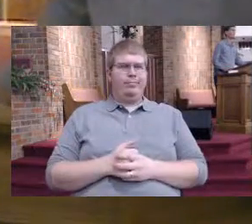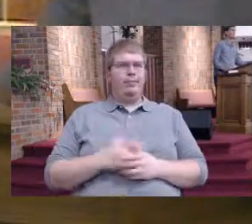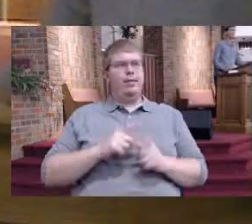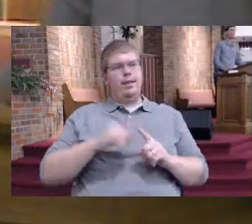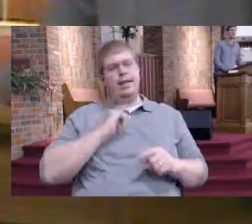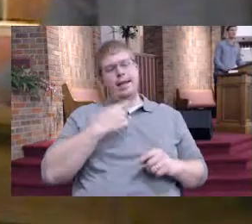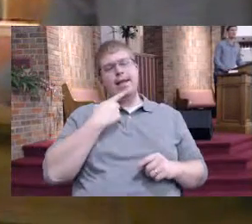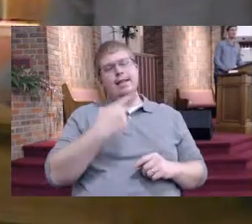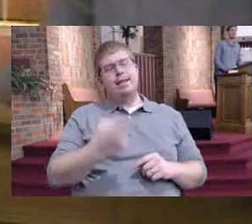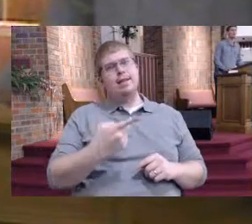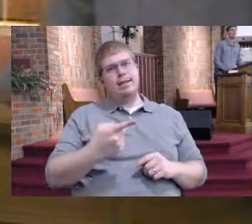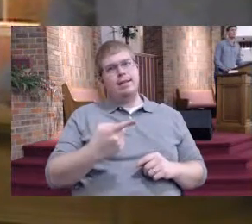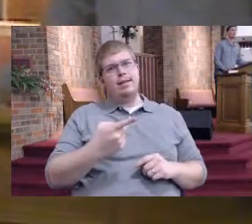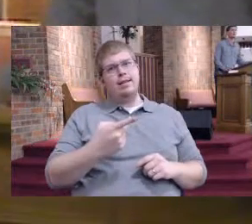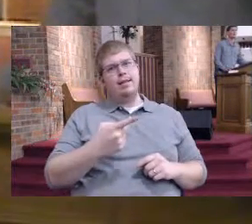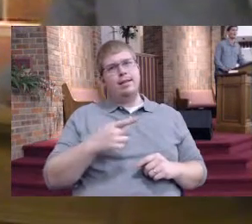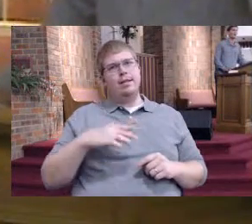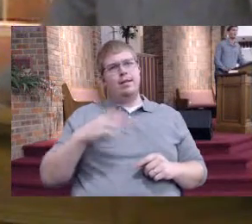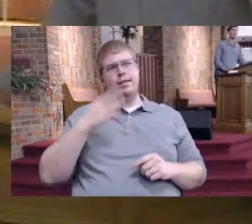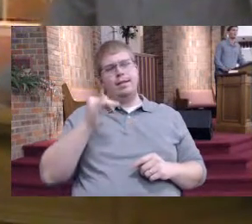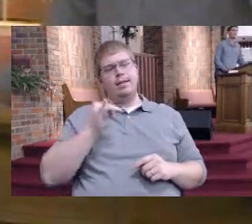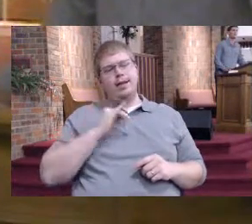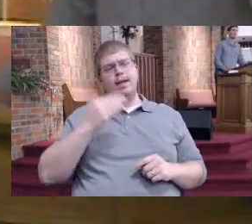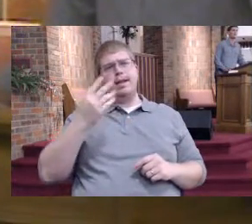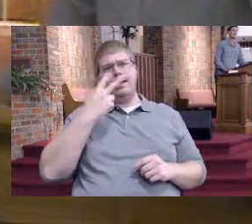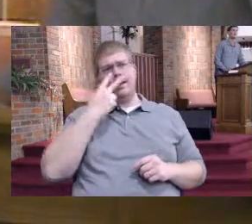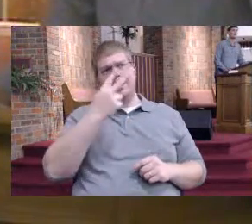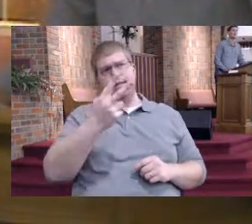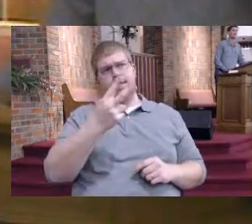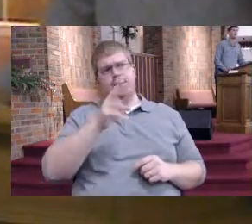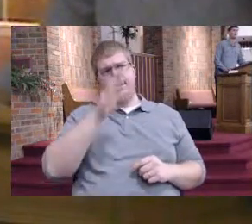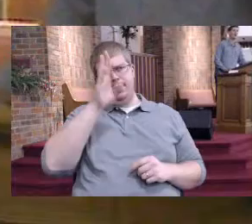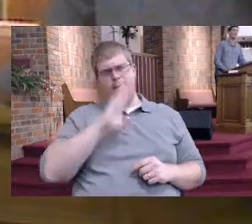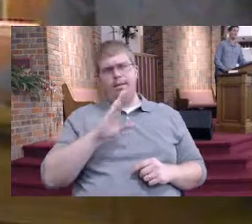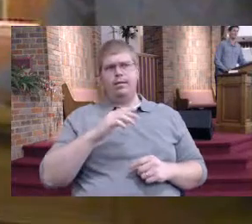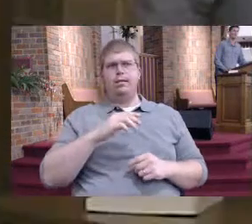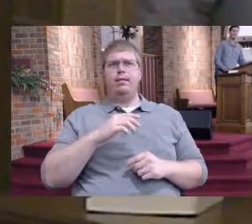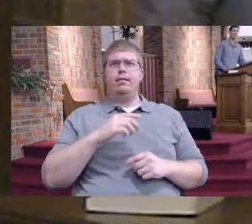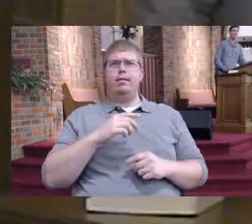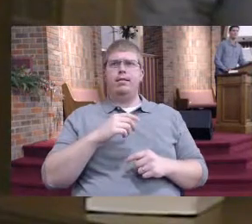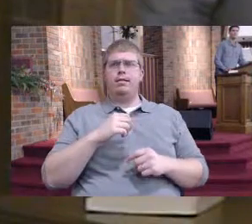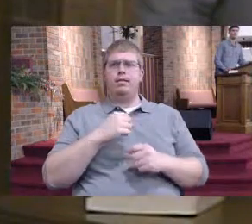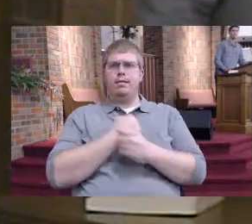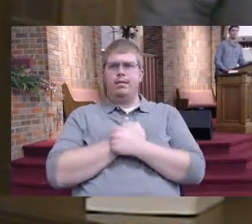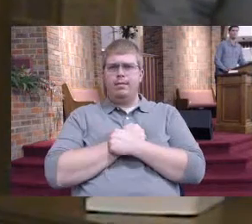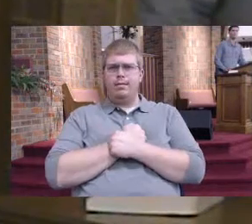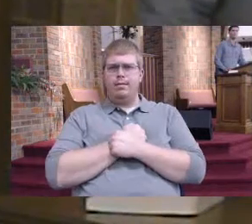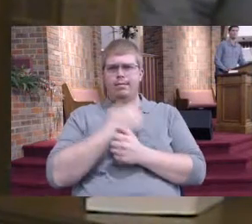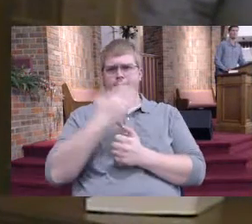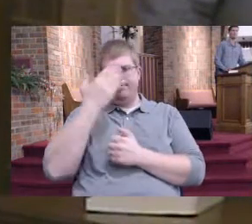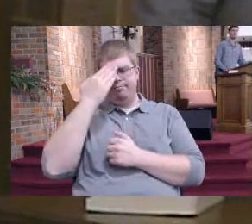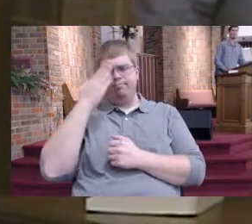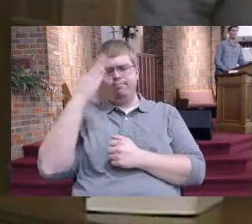as a fellow witness to the love of Christ that promise is real.